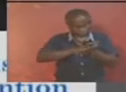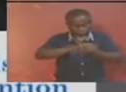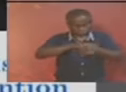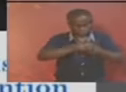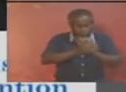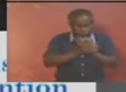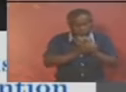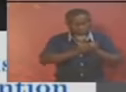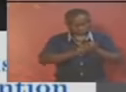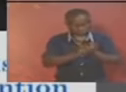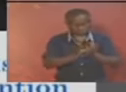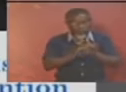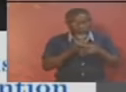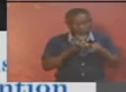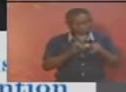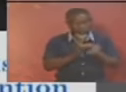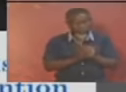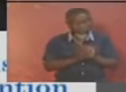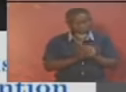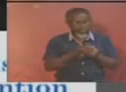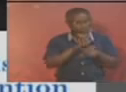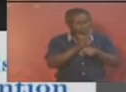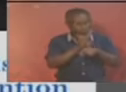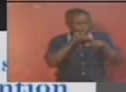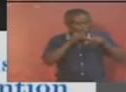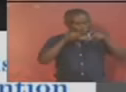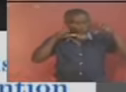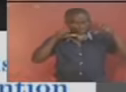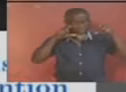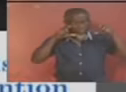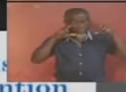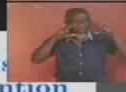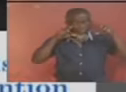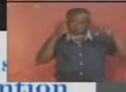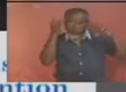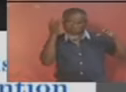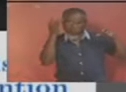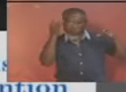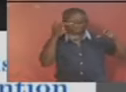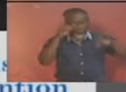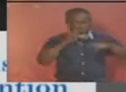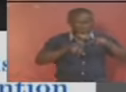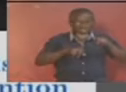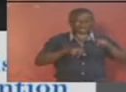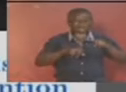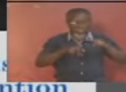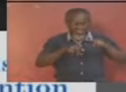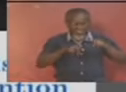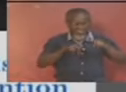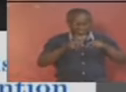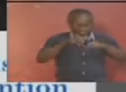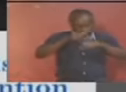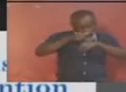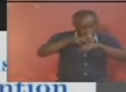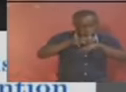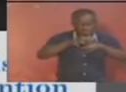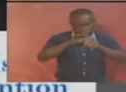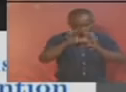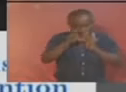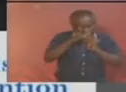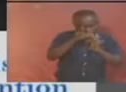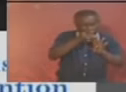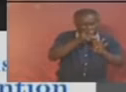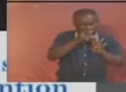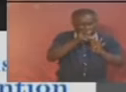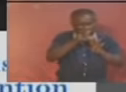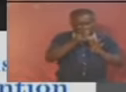others and prevent others from contaminating you. And if you wear your face mask, you would avoid touching your eyes and your face and your nose. So that's a